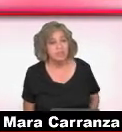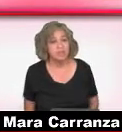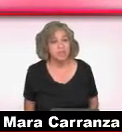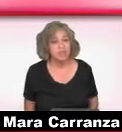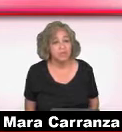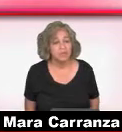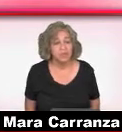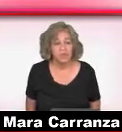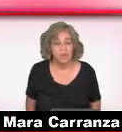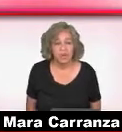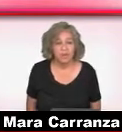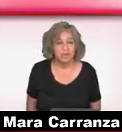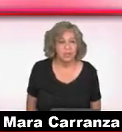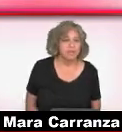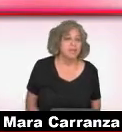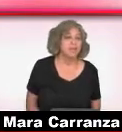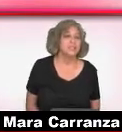so